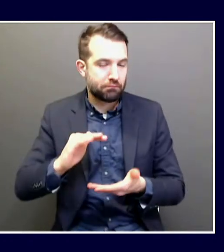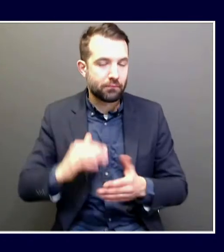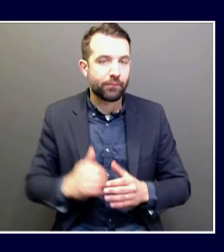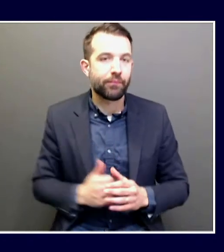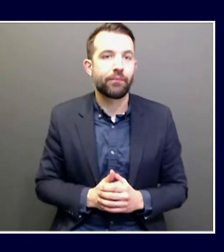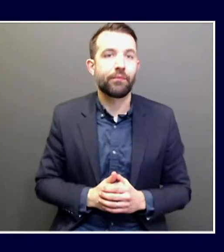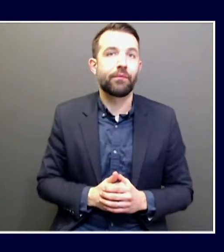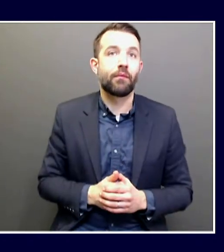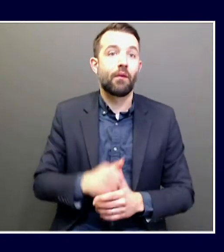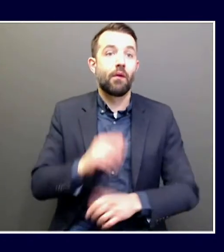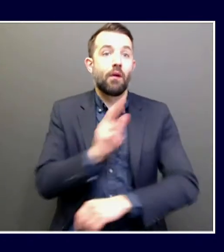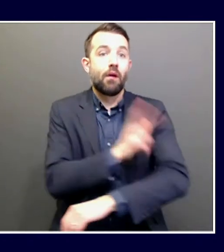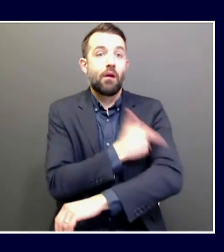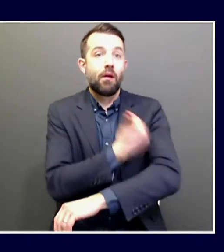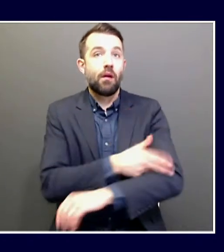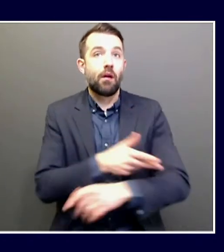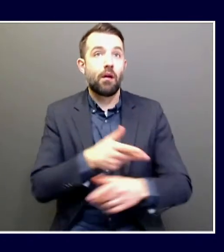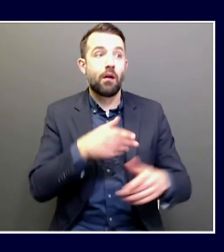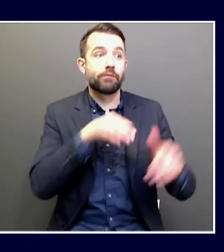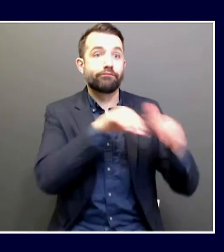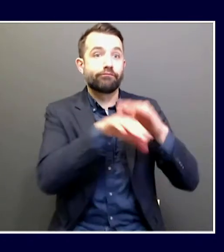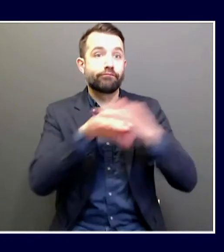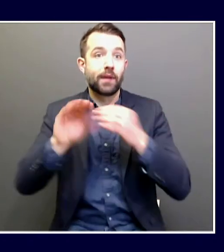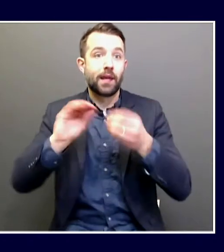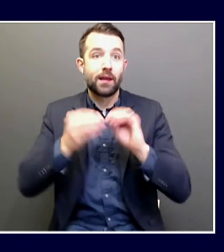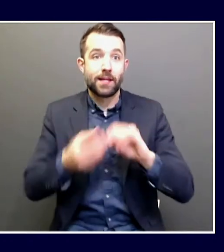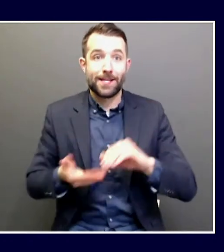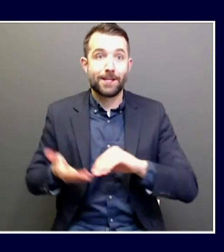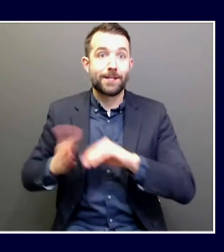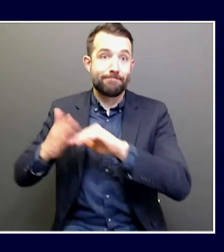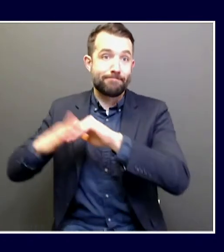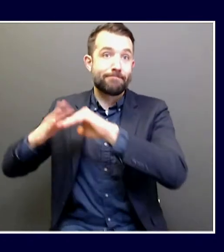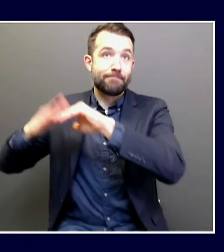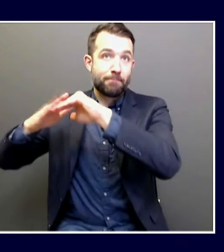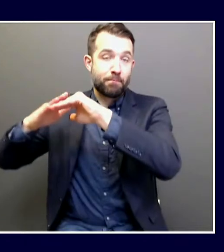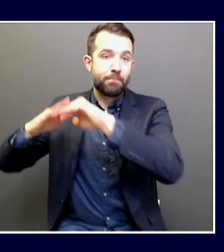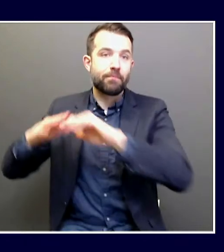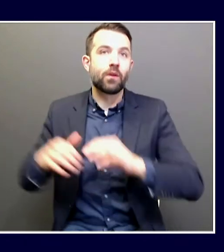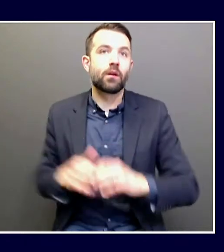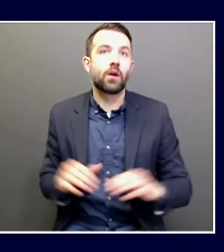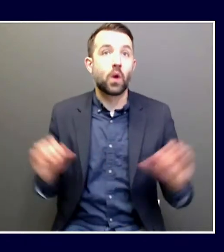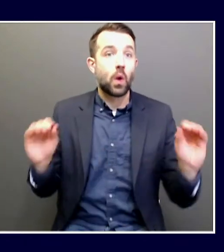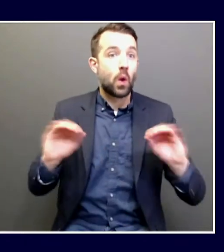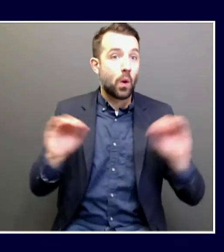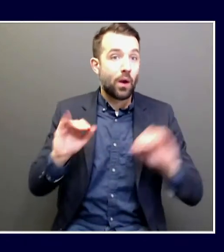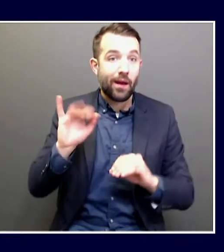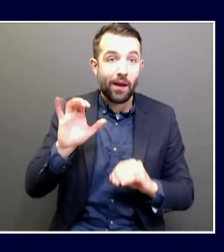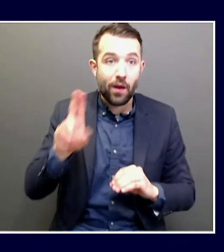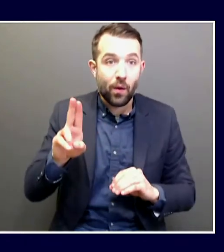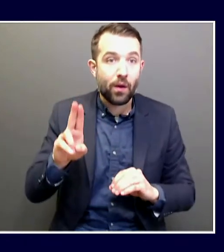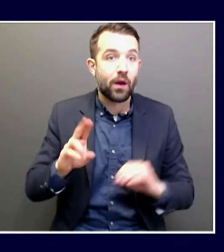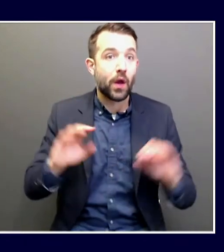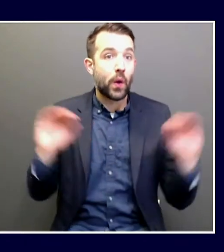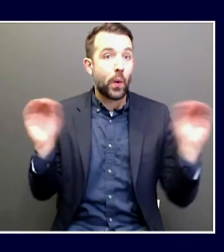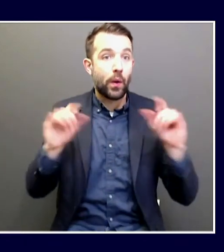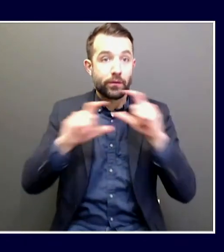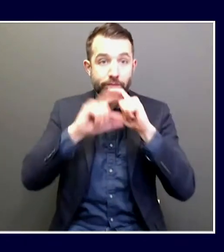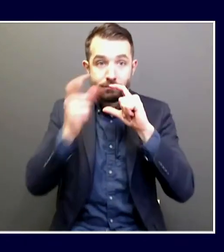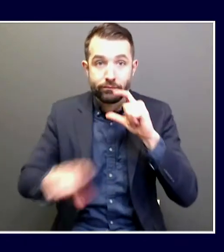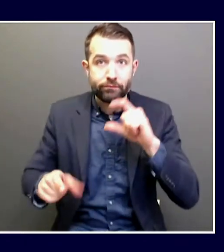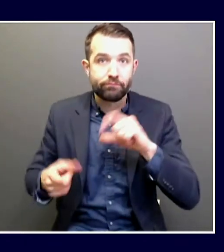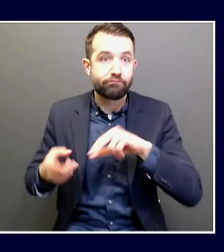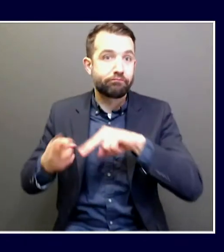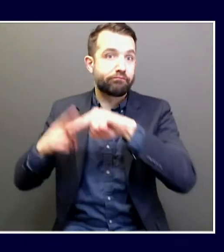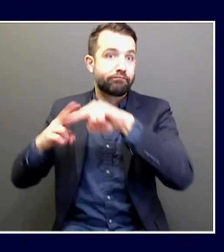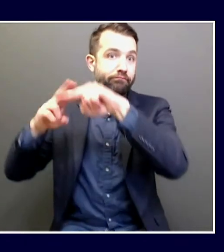that's been driven by non-ICU, non-ventilated patients. That category of patients has thankfully started